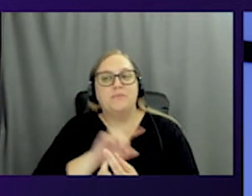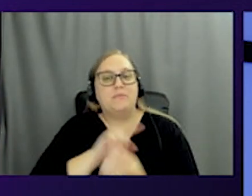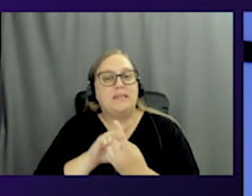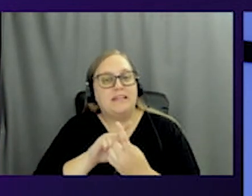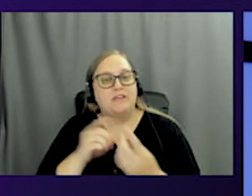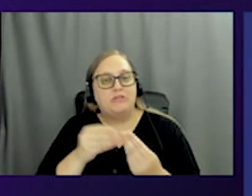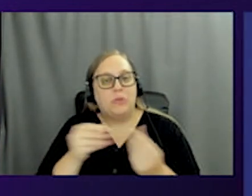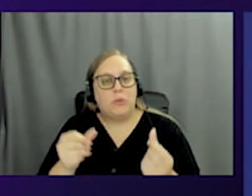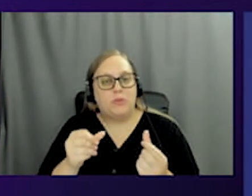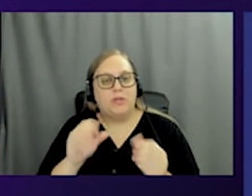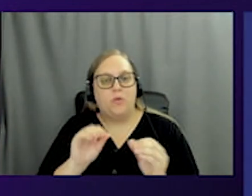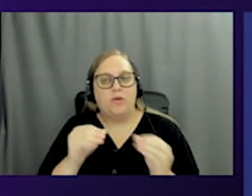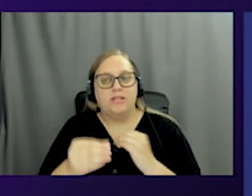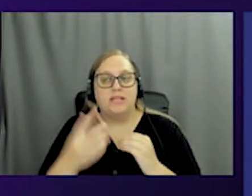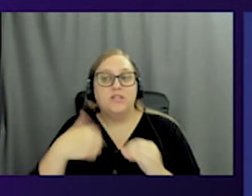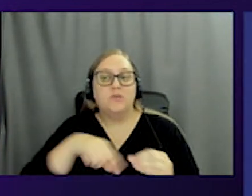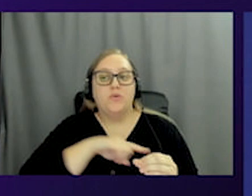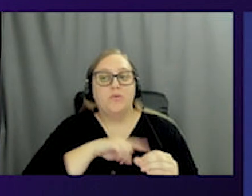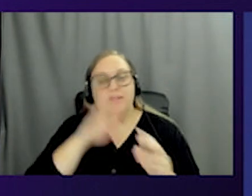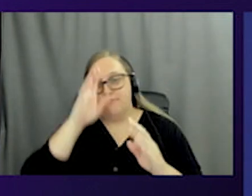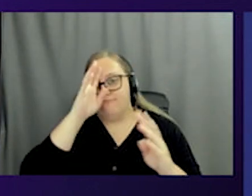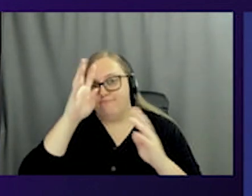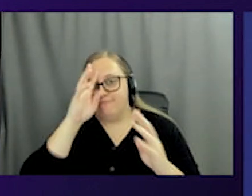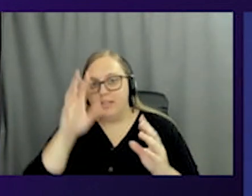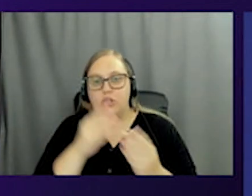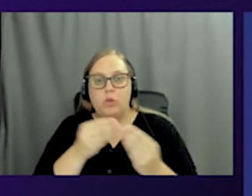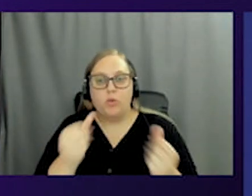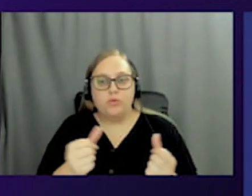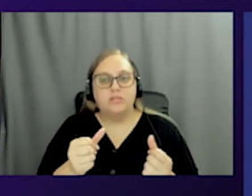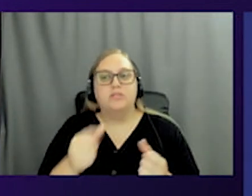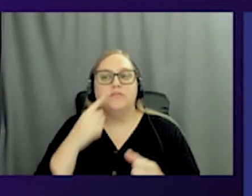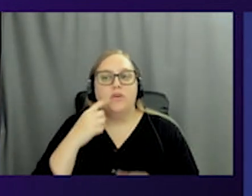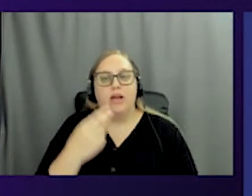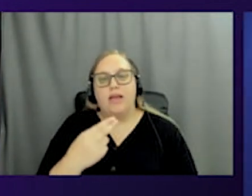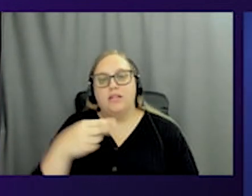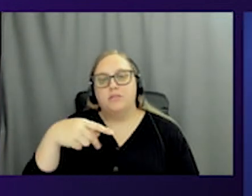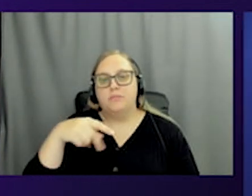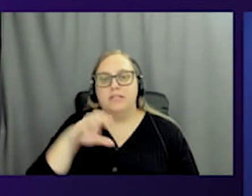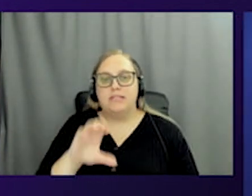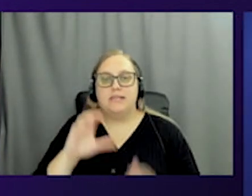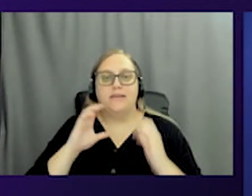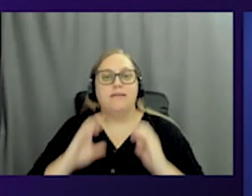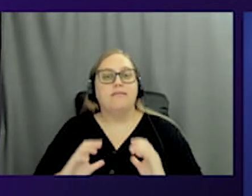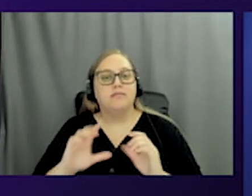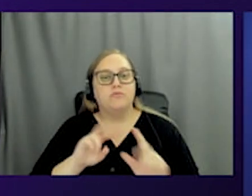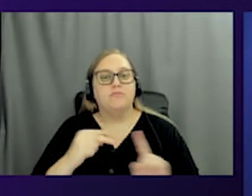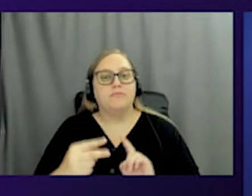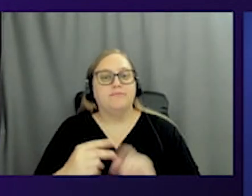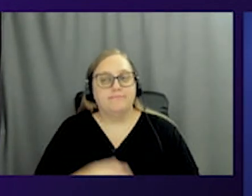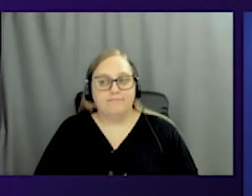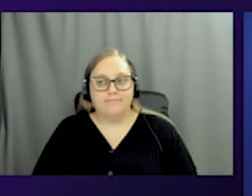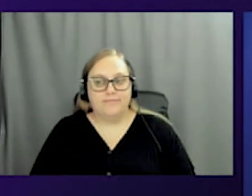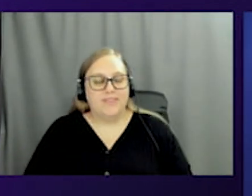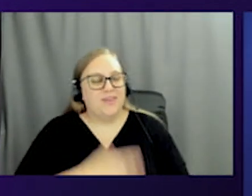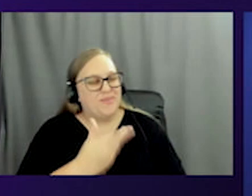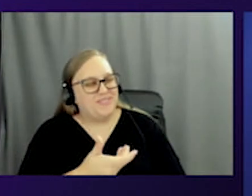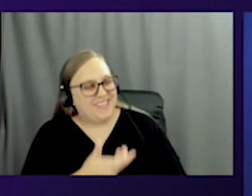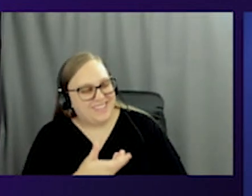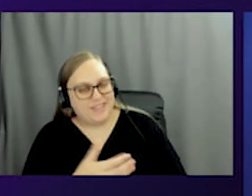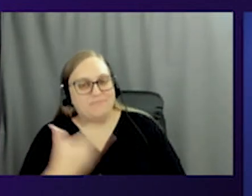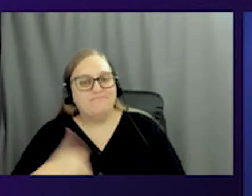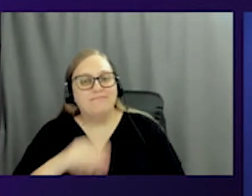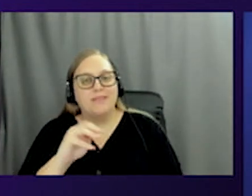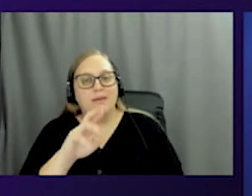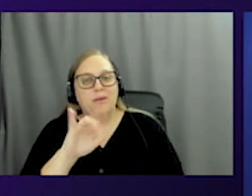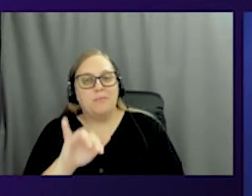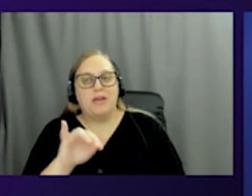organization. We develop solutions and architect solutions for the HPC customer on AWS. Welcome. And I'm Barry Bolding.